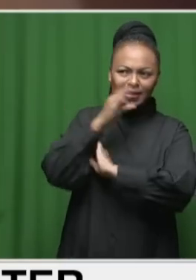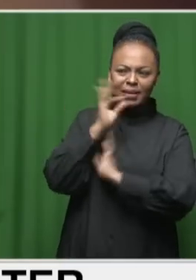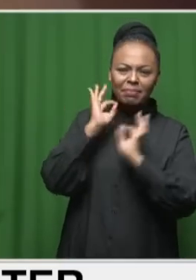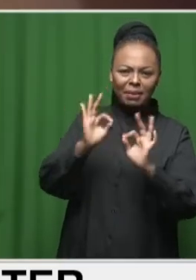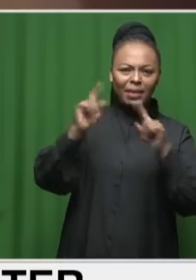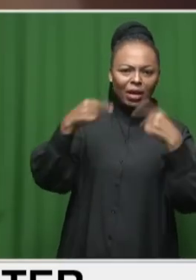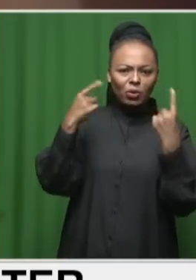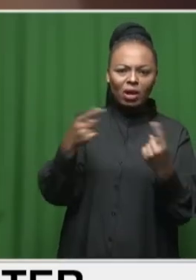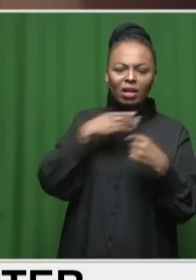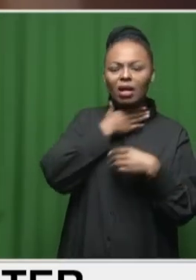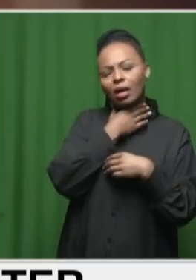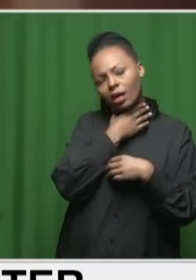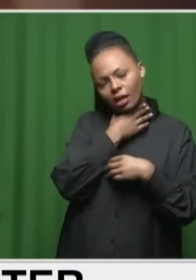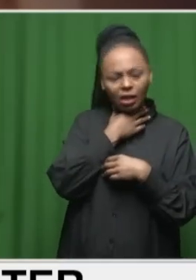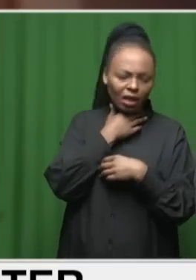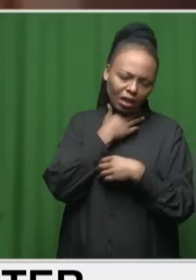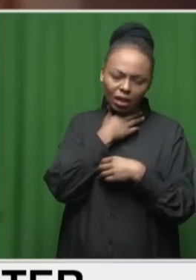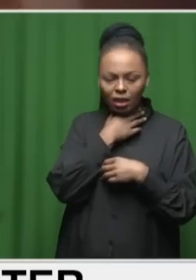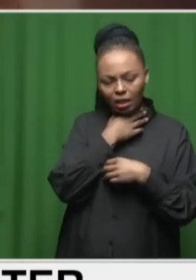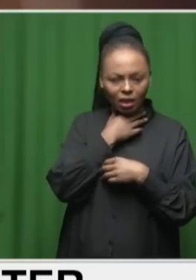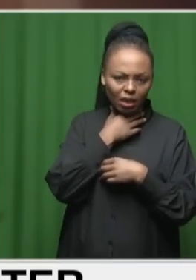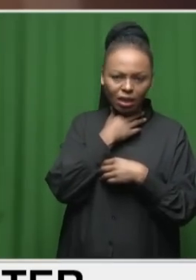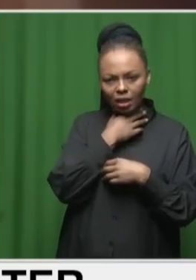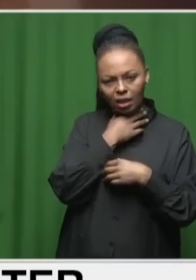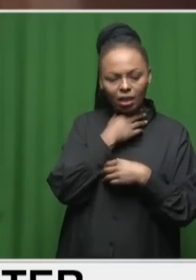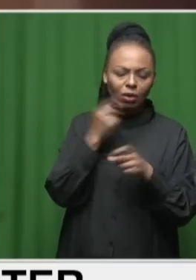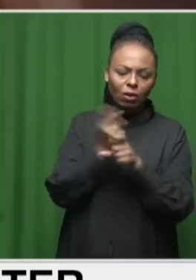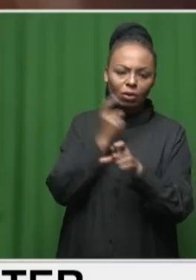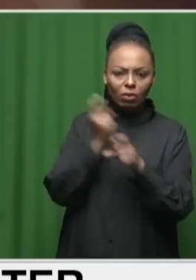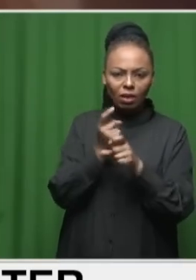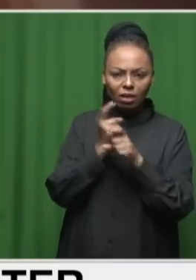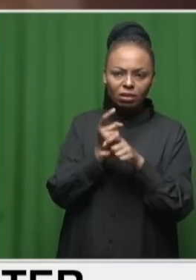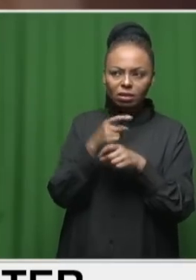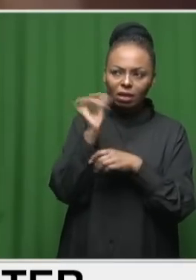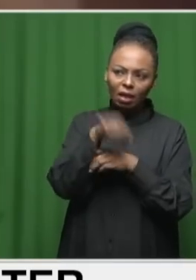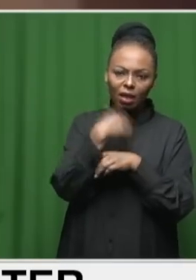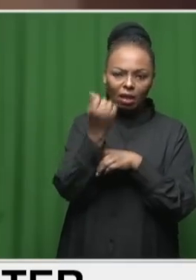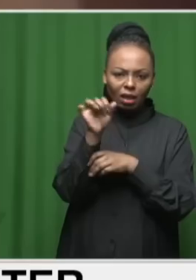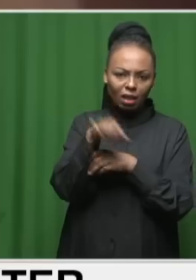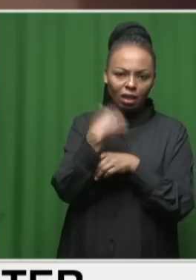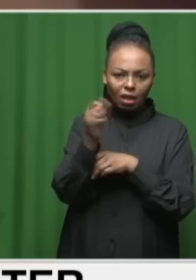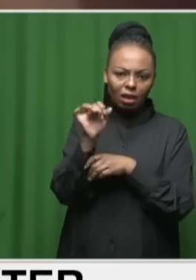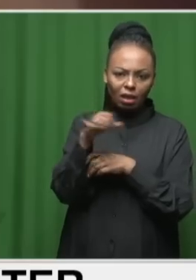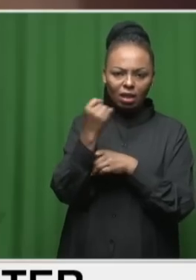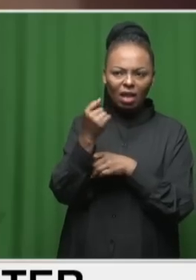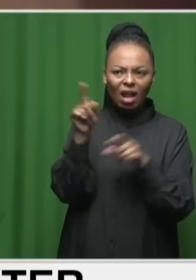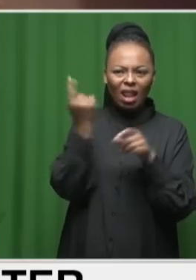up straight. He stumbled around. He was kind of stupefied. And